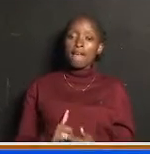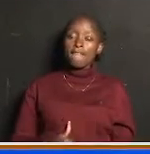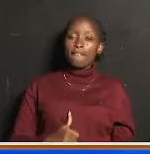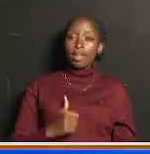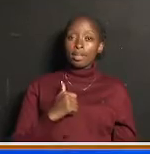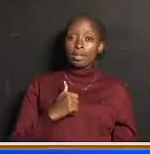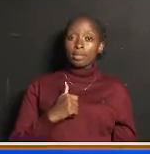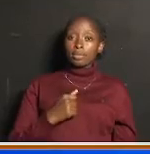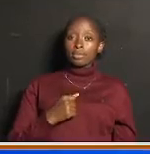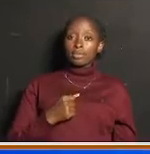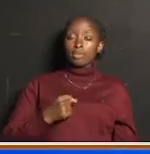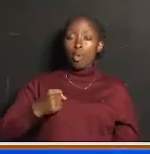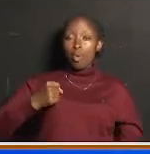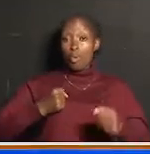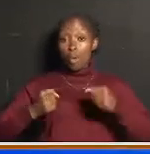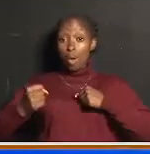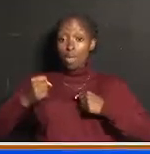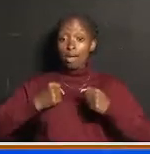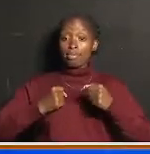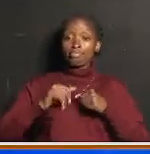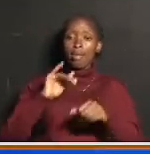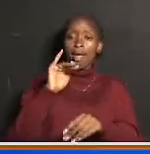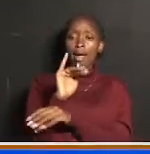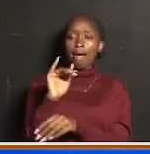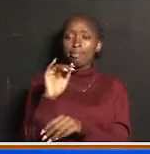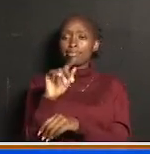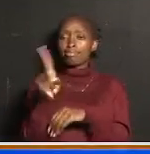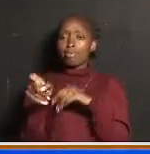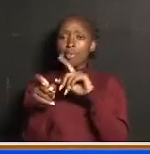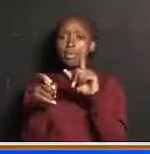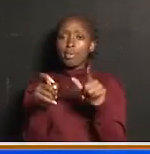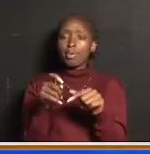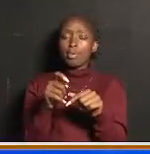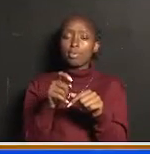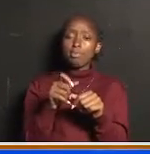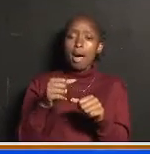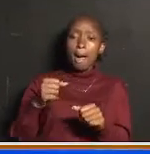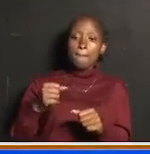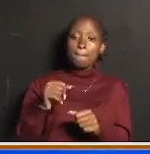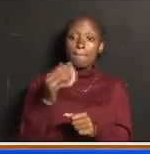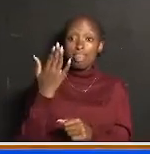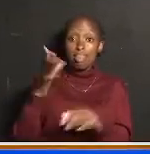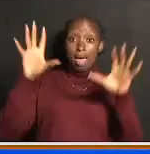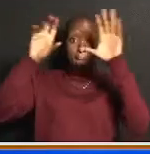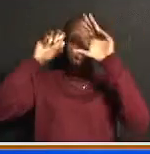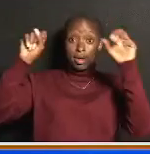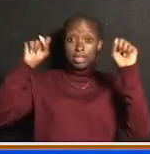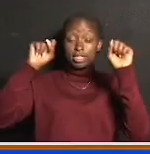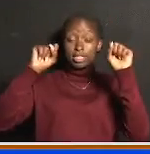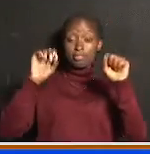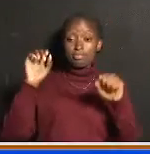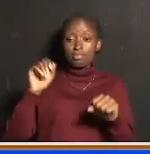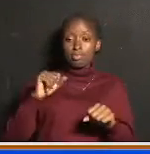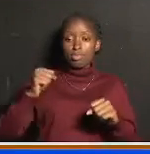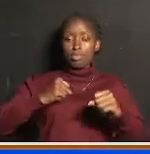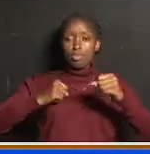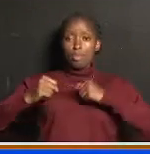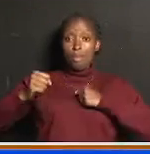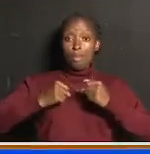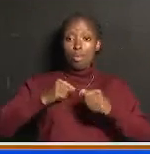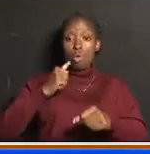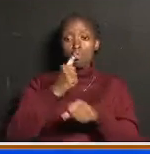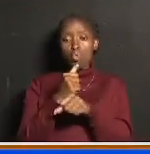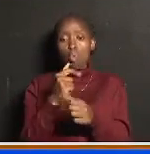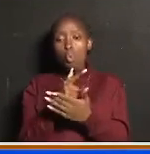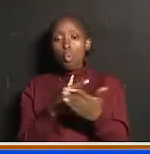ask the question, what did the president of Rwanda do when his country was faced